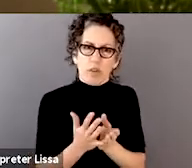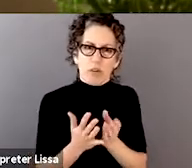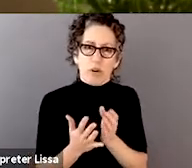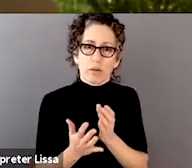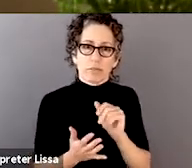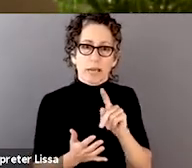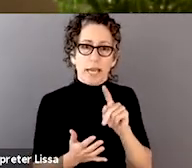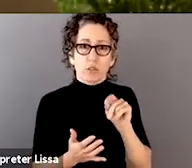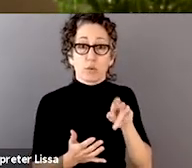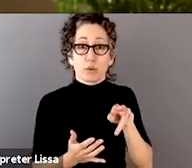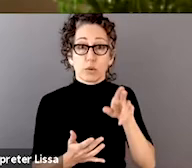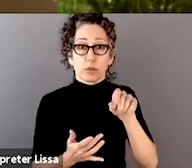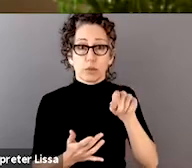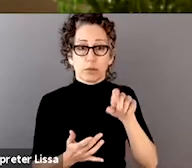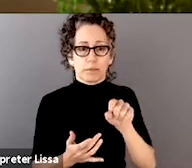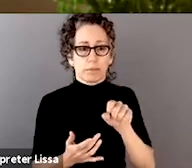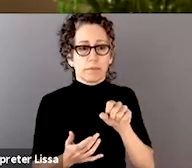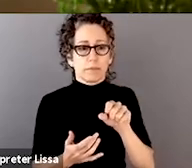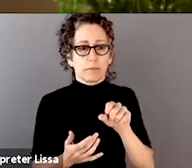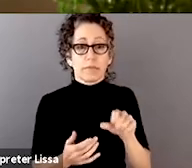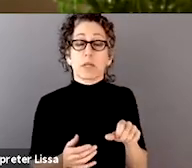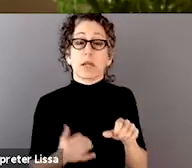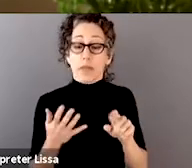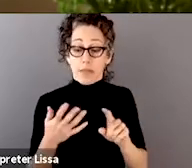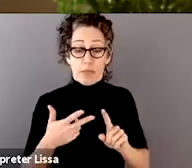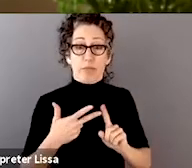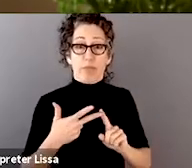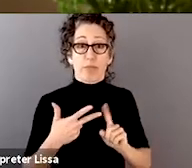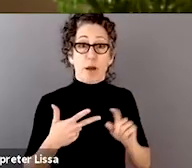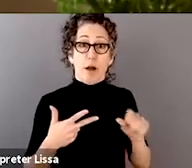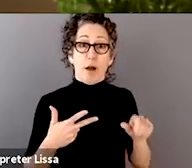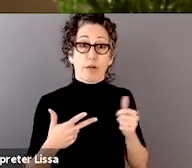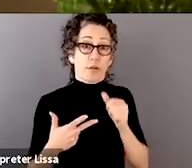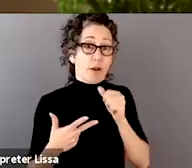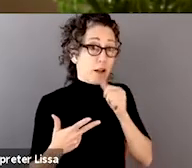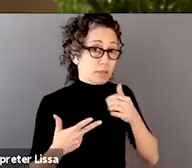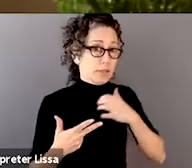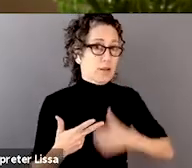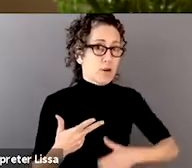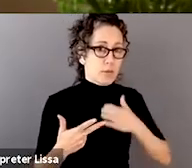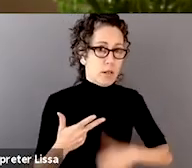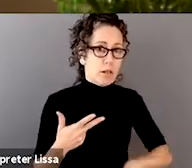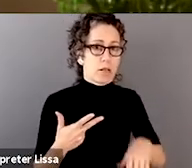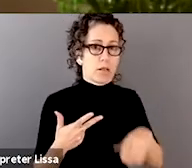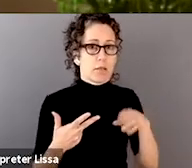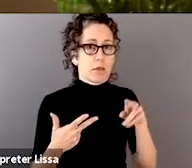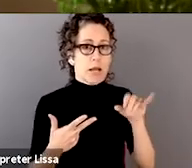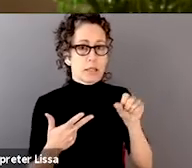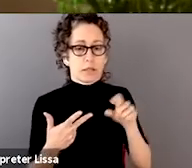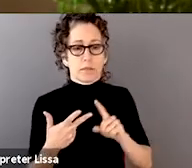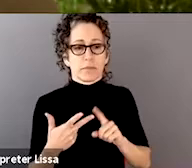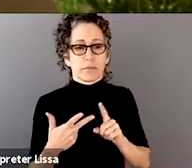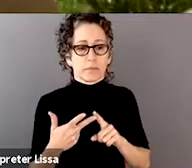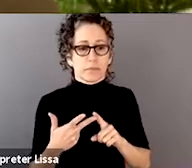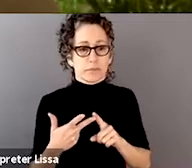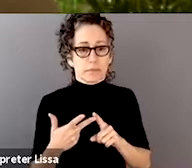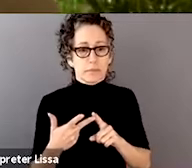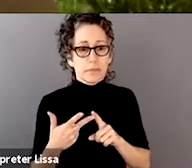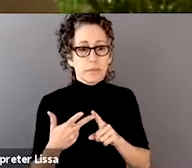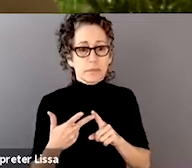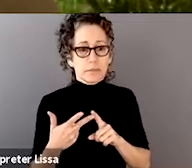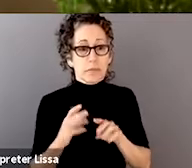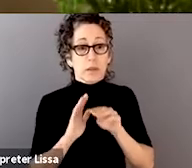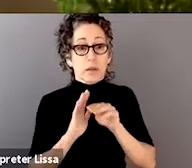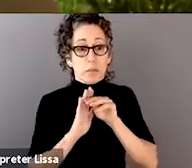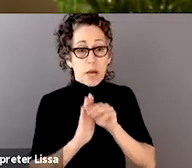is another kind of undesirable bias that I also started in my initial example with, where the model is using